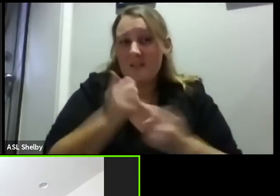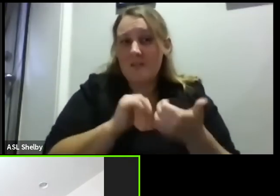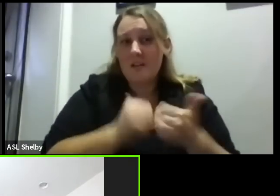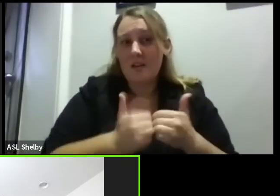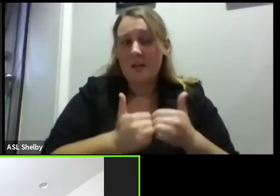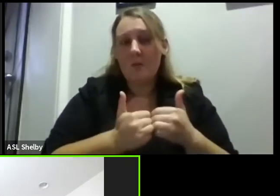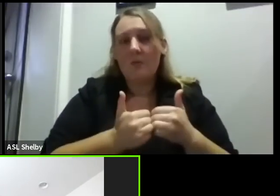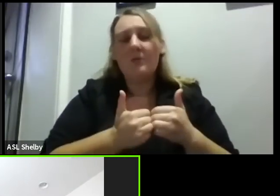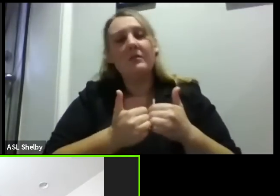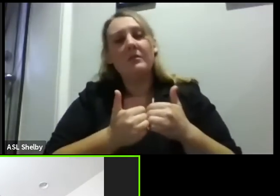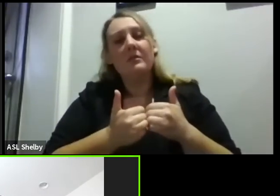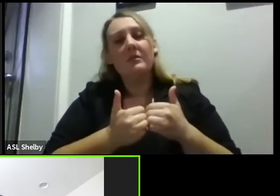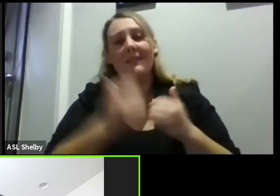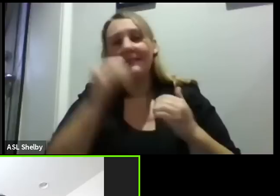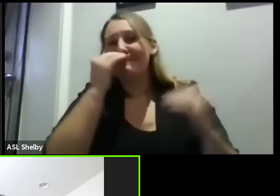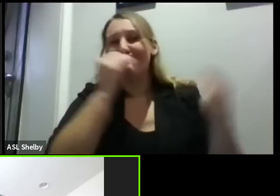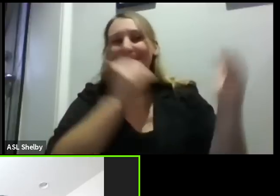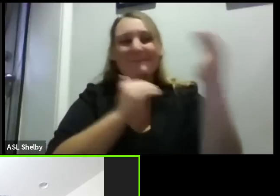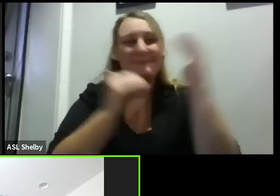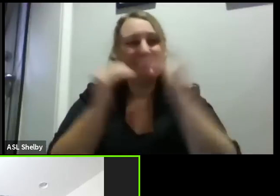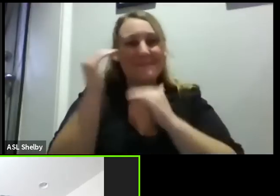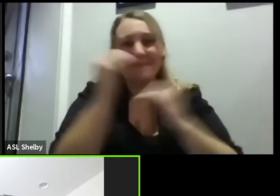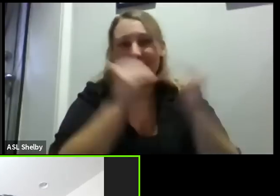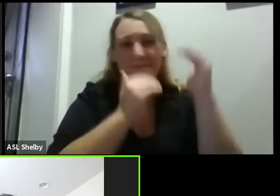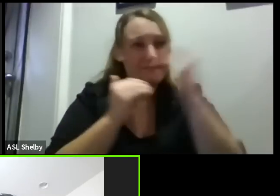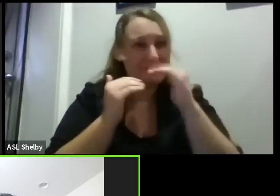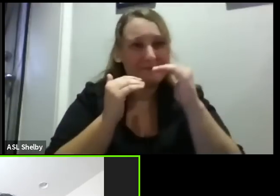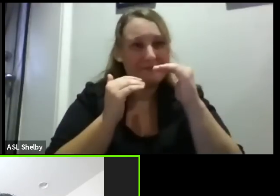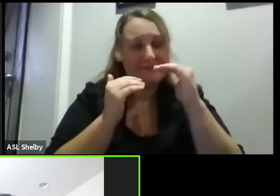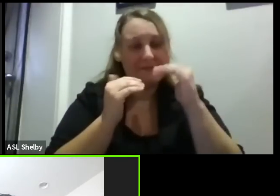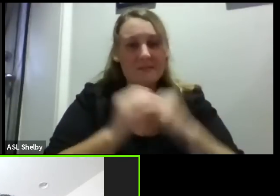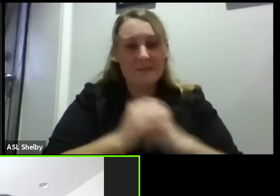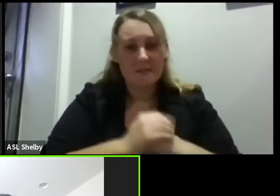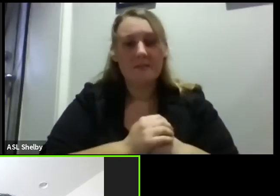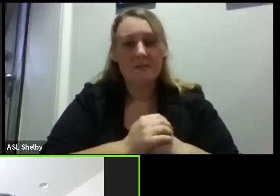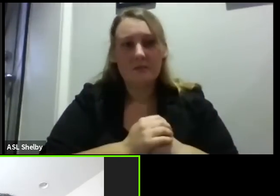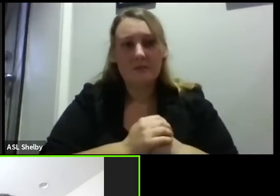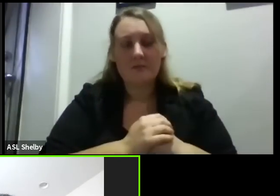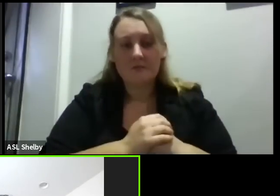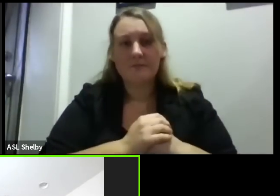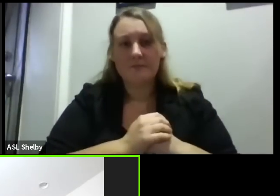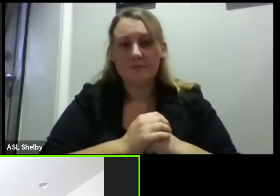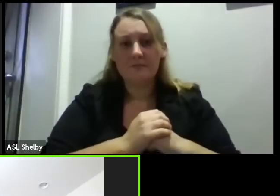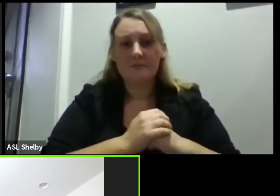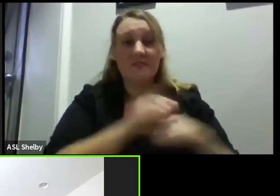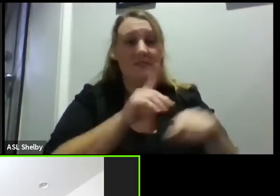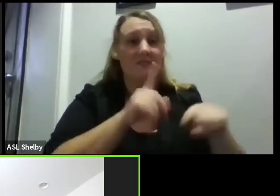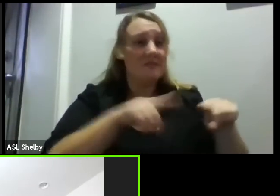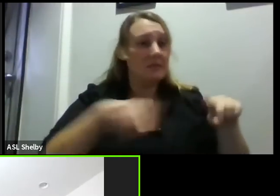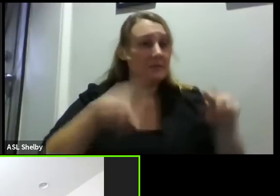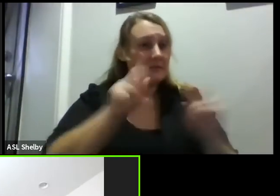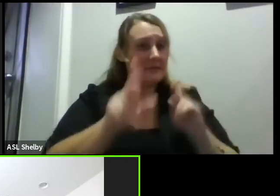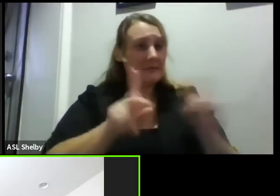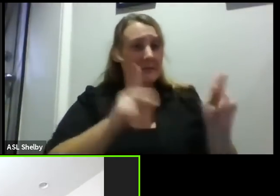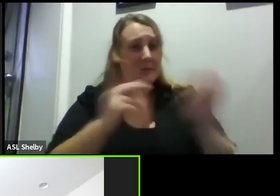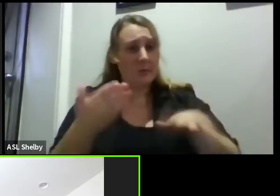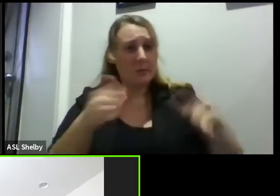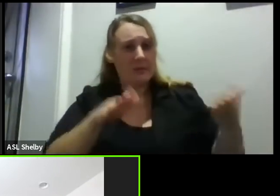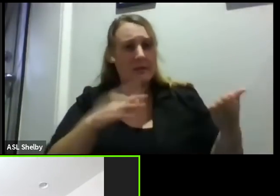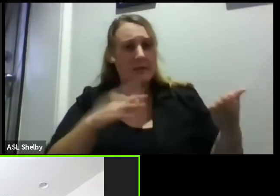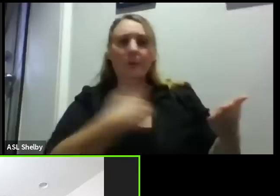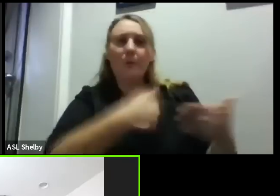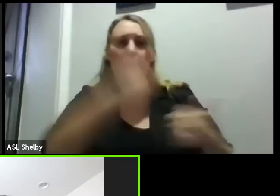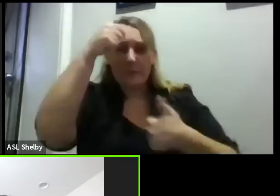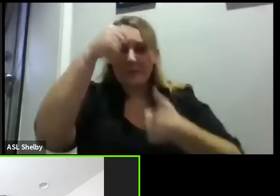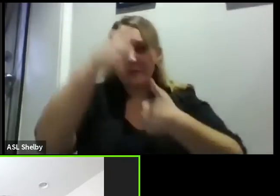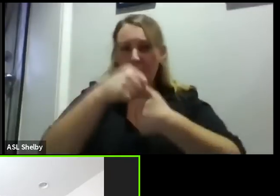has killed our folks, how it has killed the various civilians that we remember today, and how it denies us.